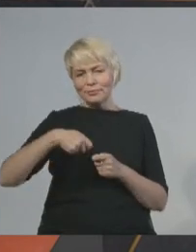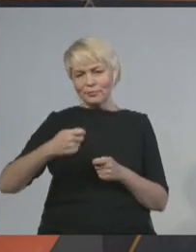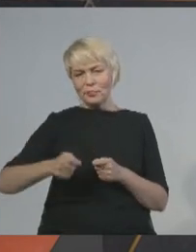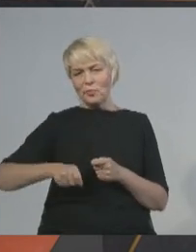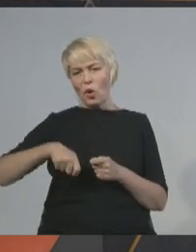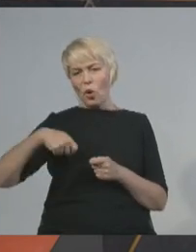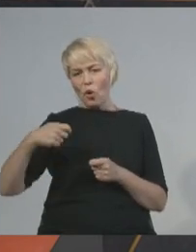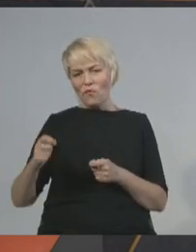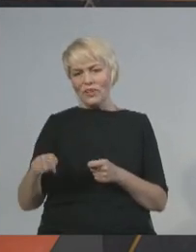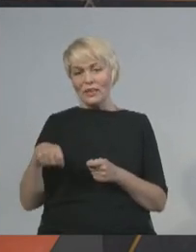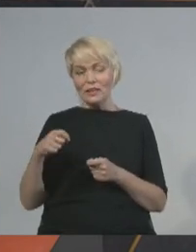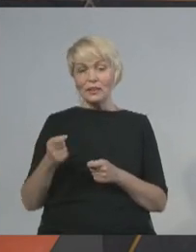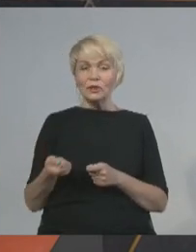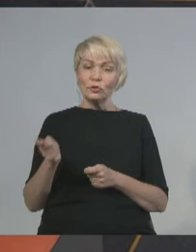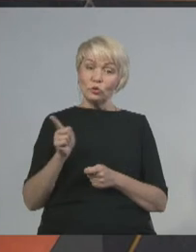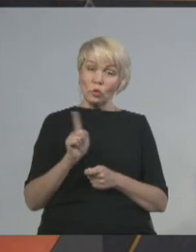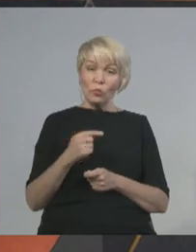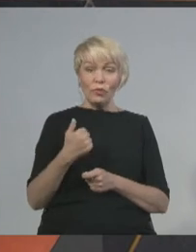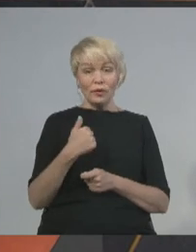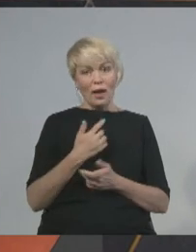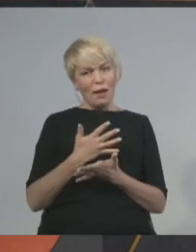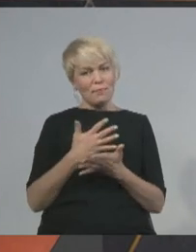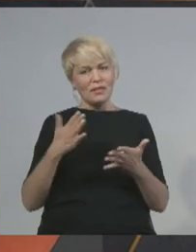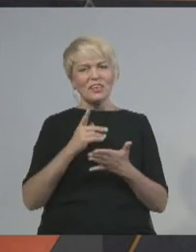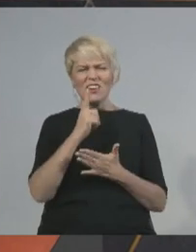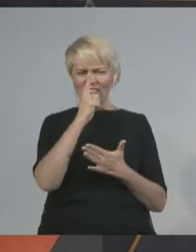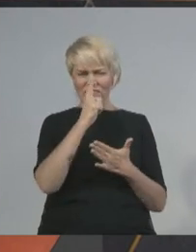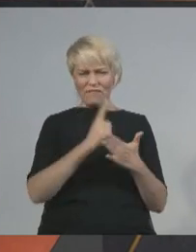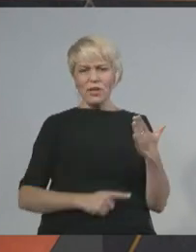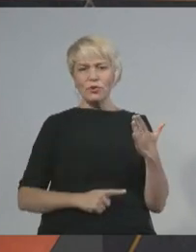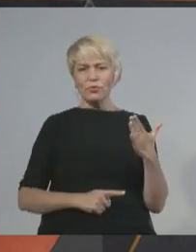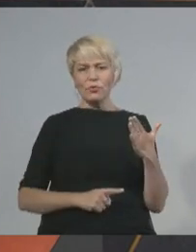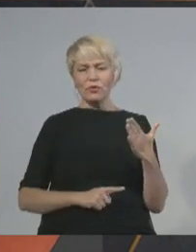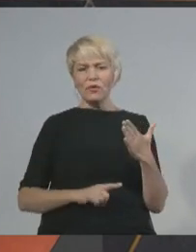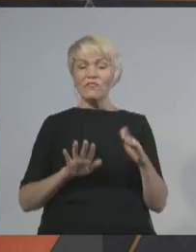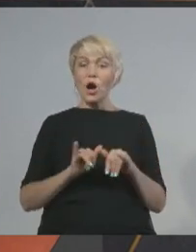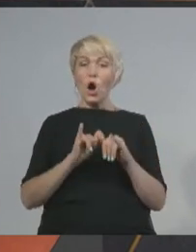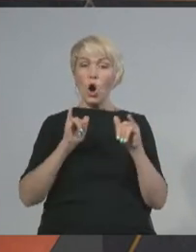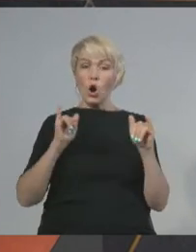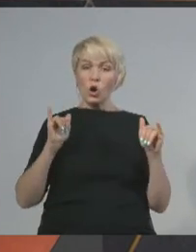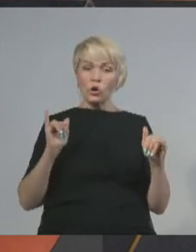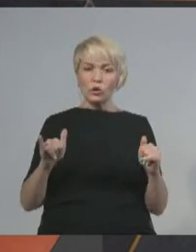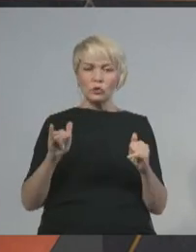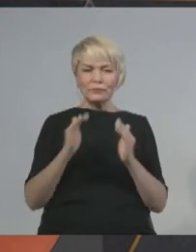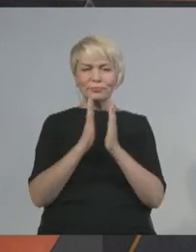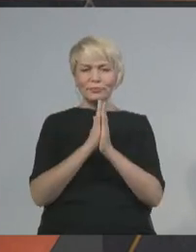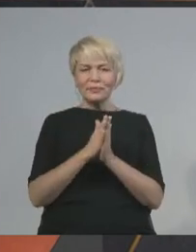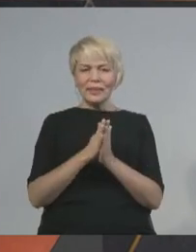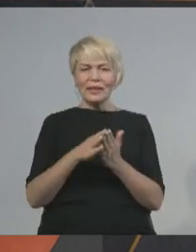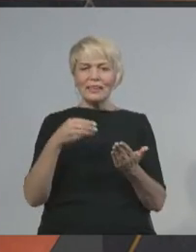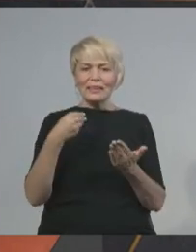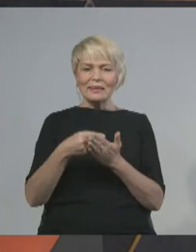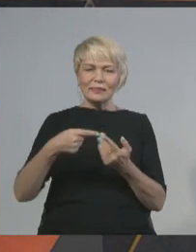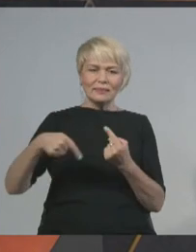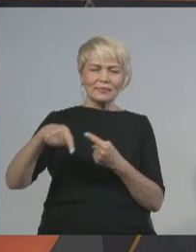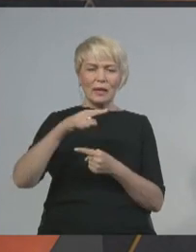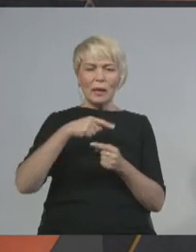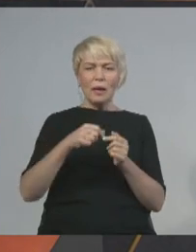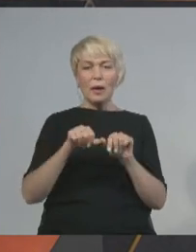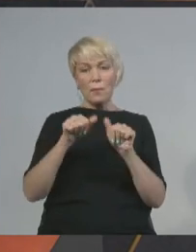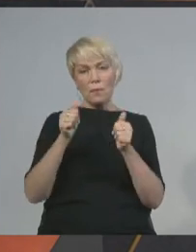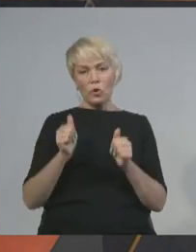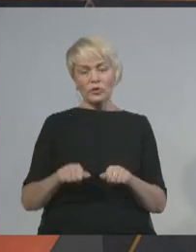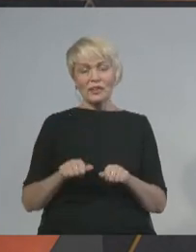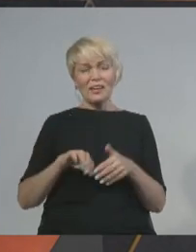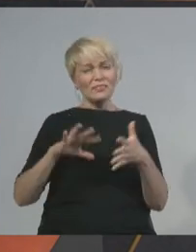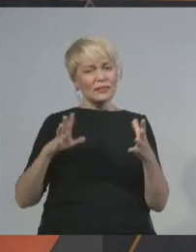and regions it's even slower so i believe more in the membership models development